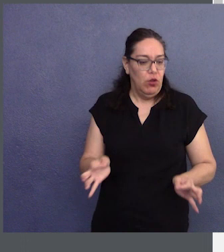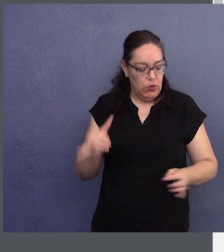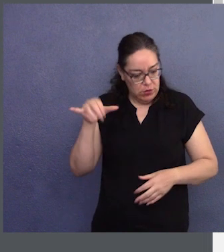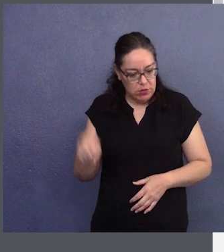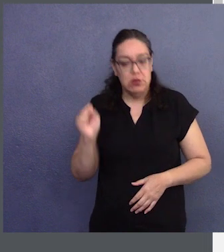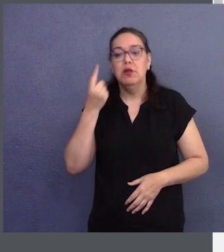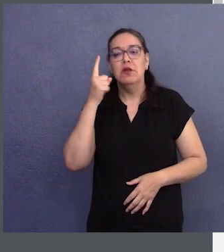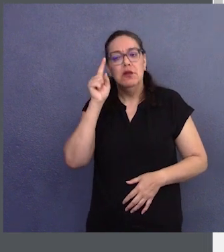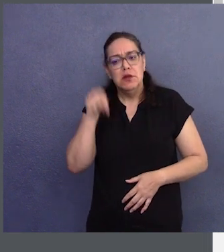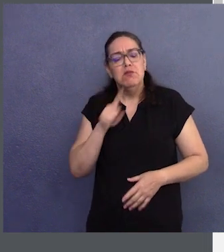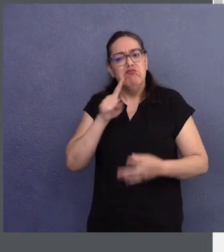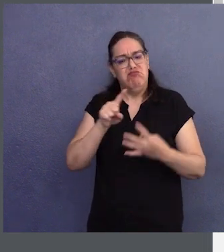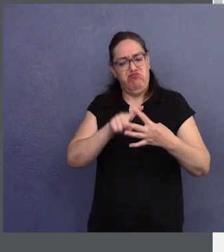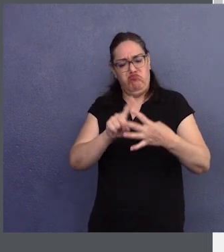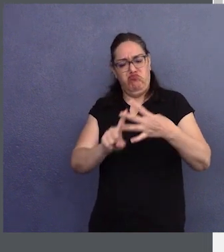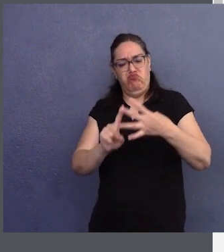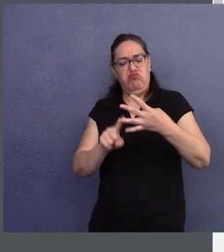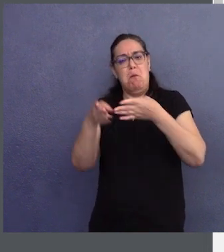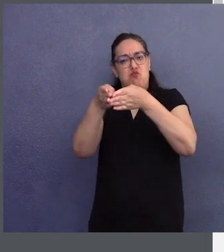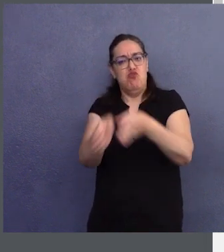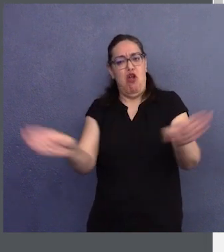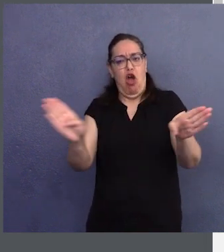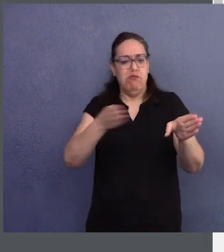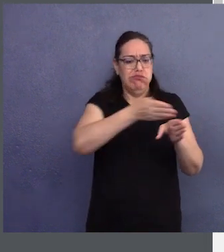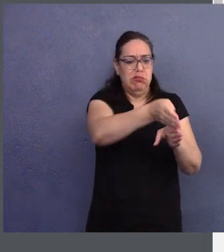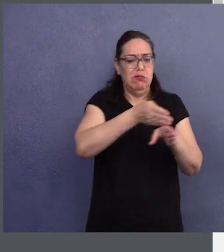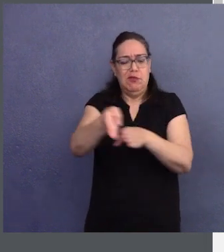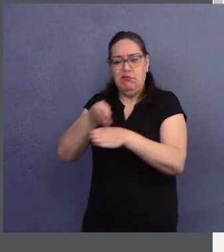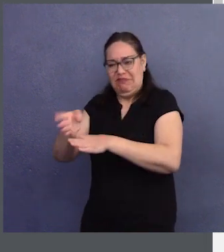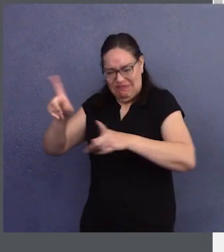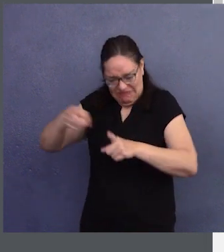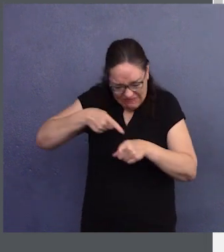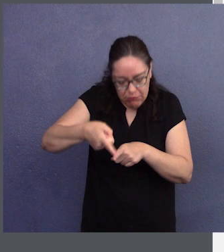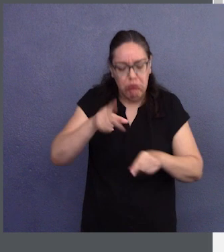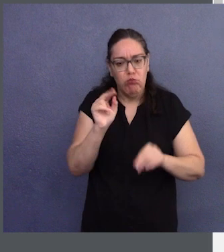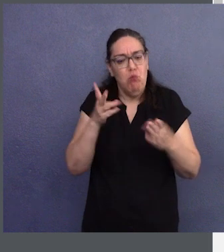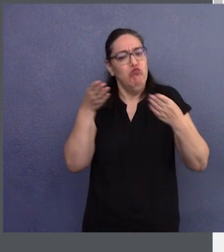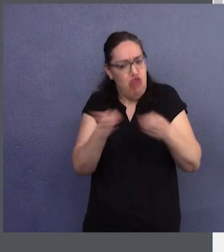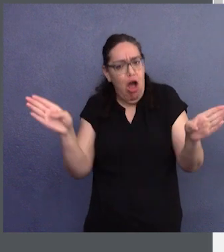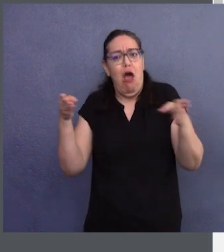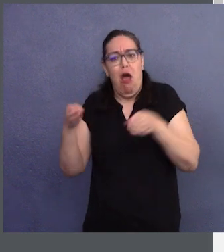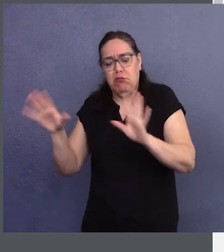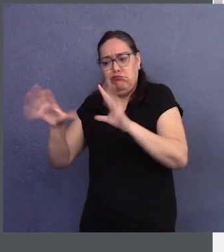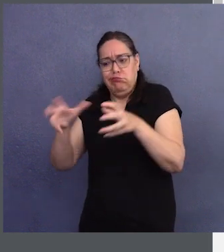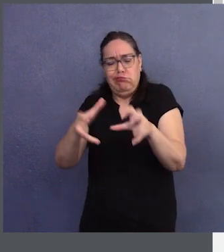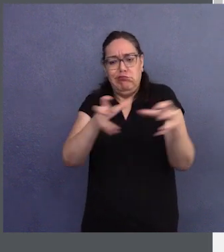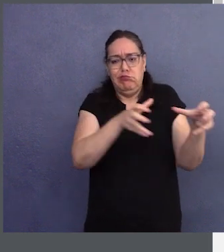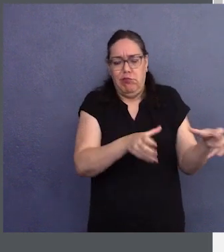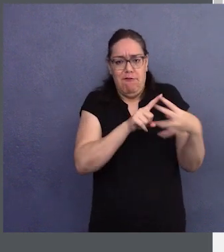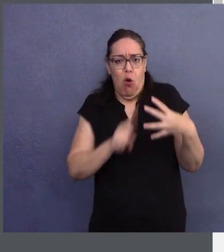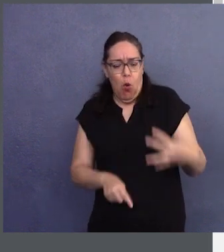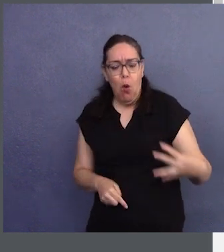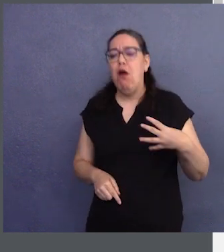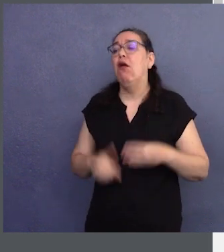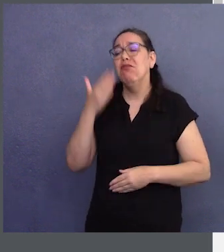Yes. These are very broad subject areas. So I think that, you know,